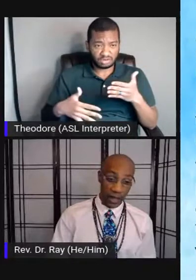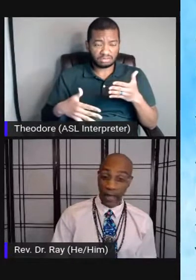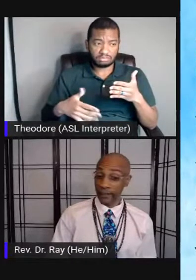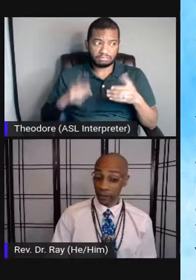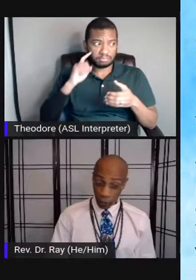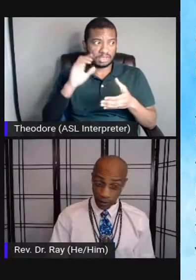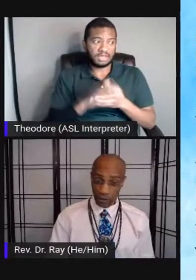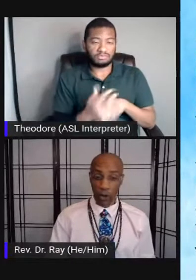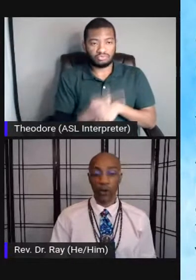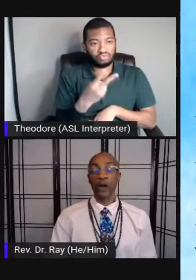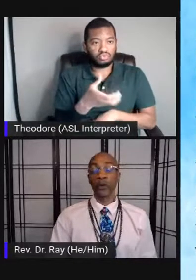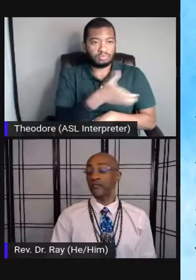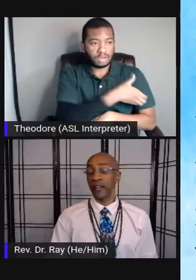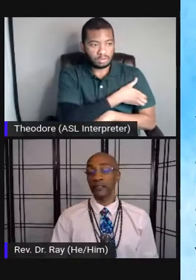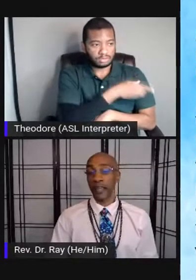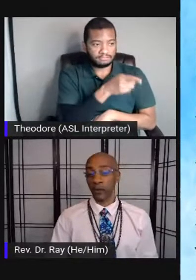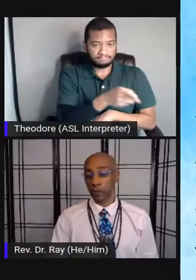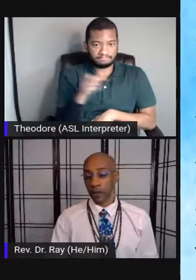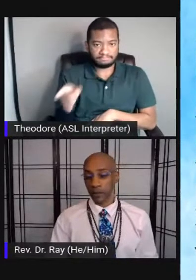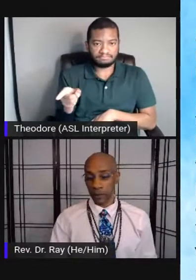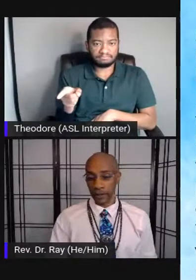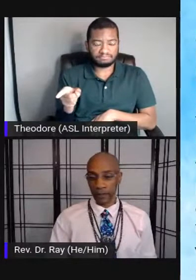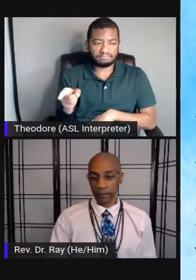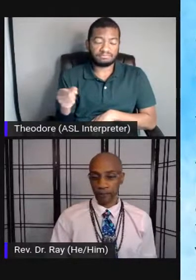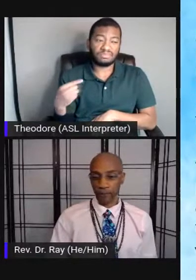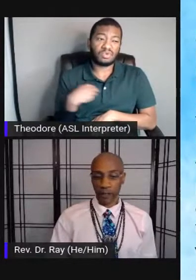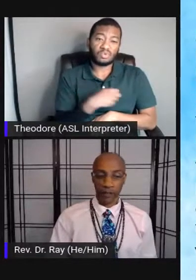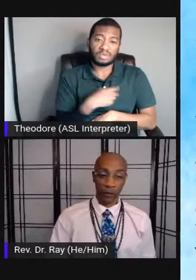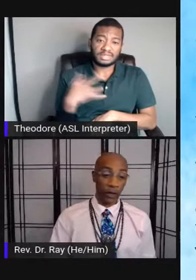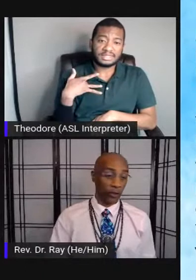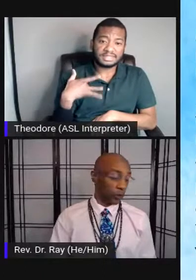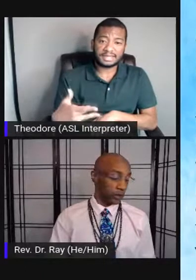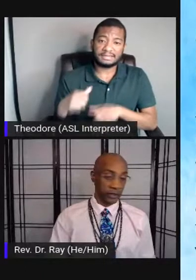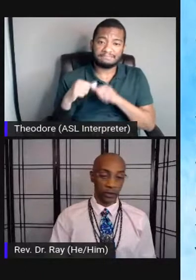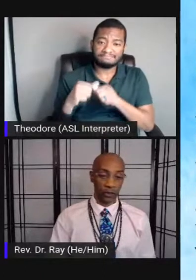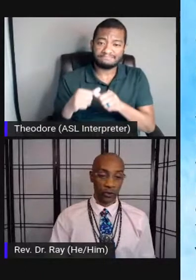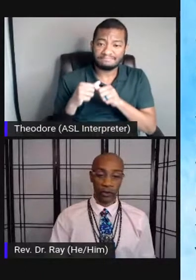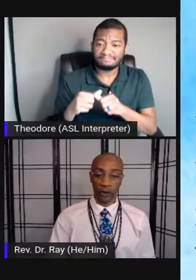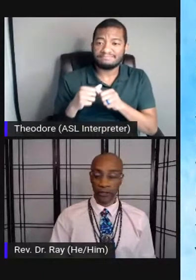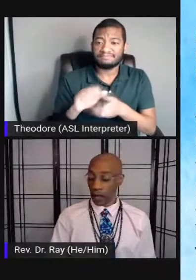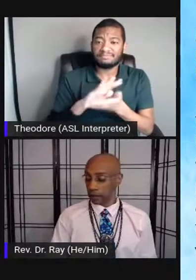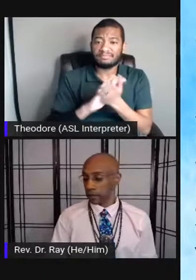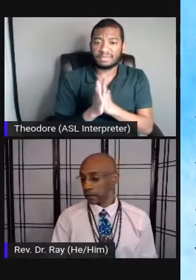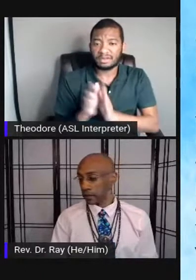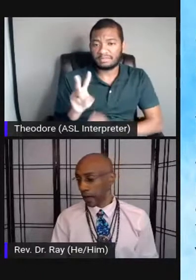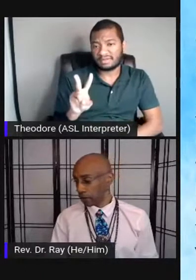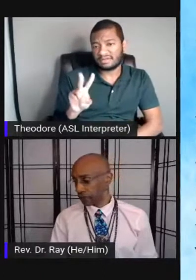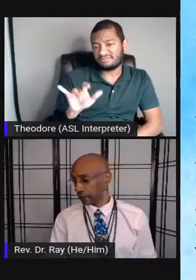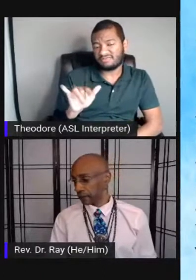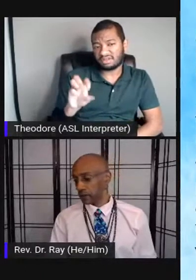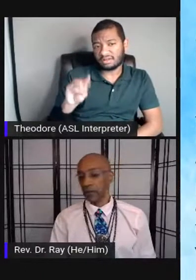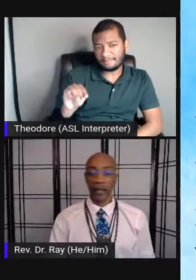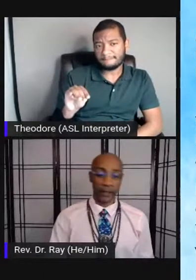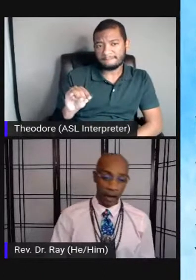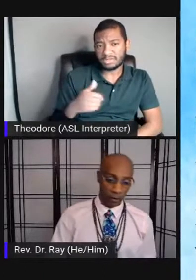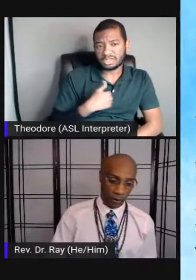ourselves. And in doing so, we fail to take responsibility that we are the ones in control of our thoughts, our